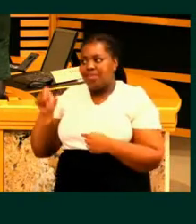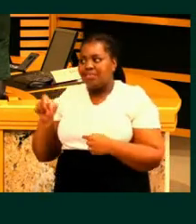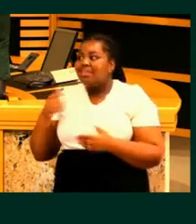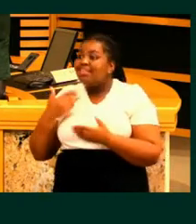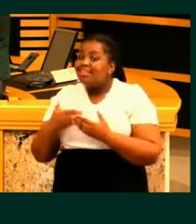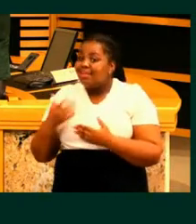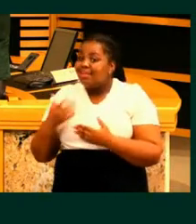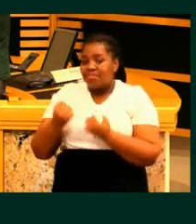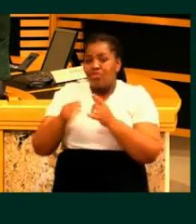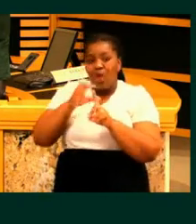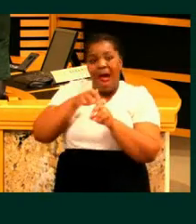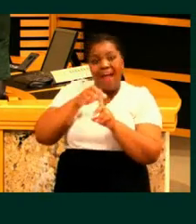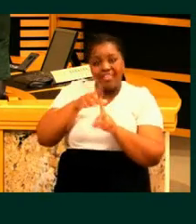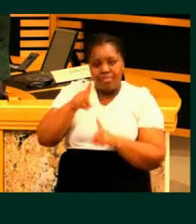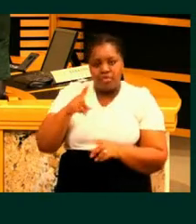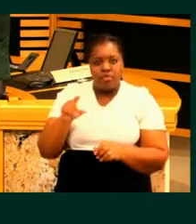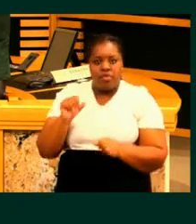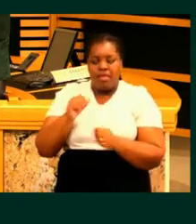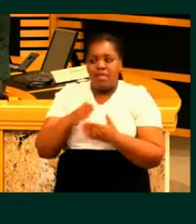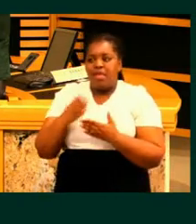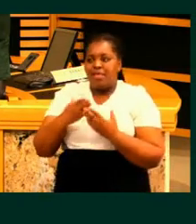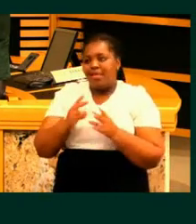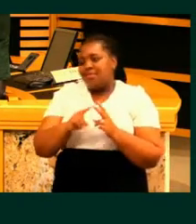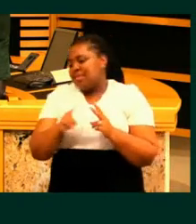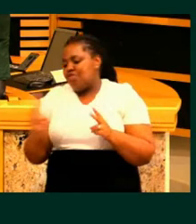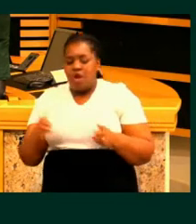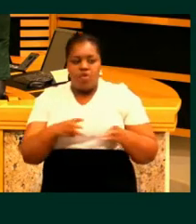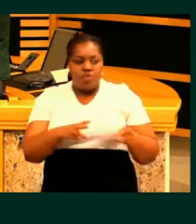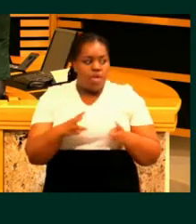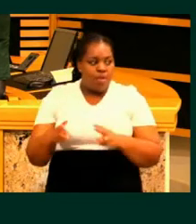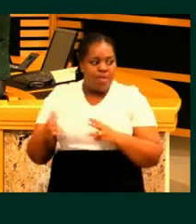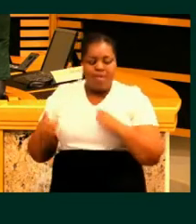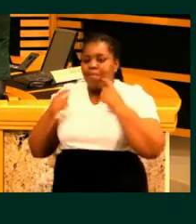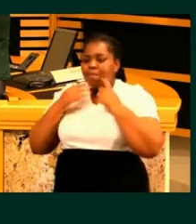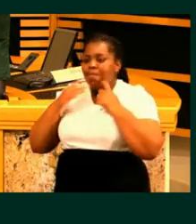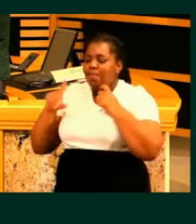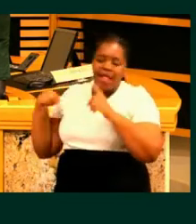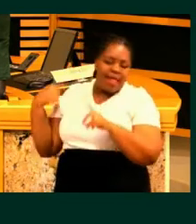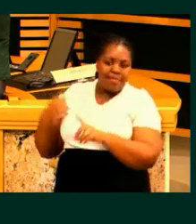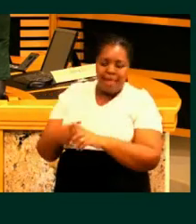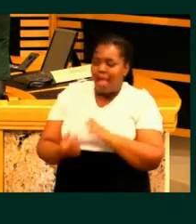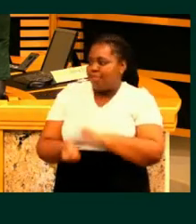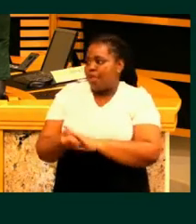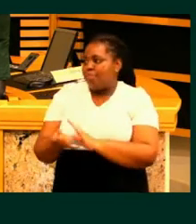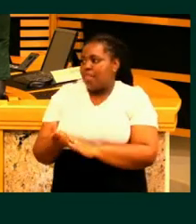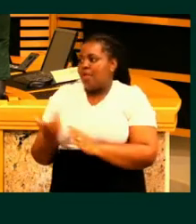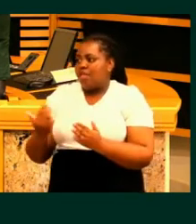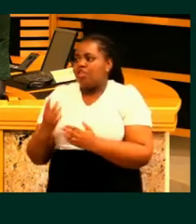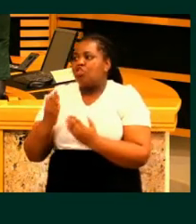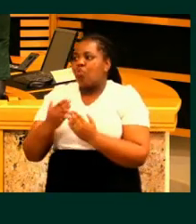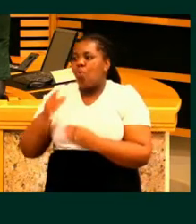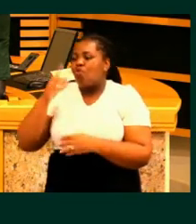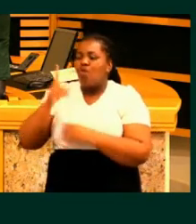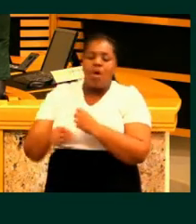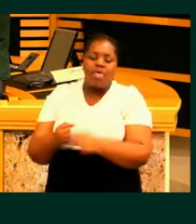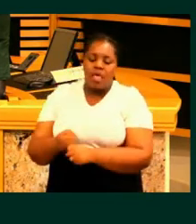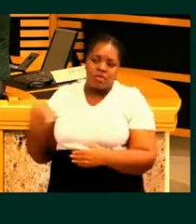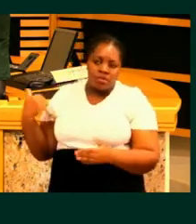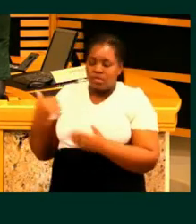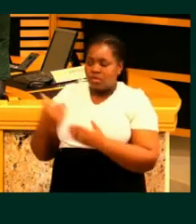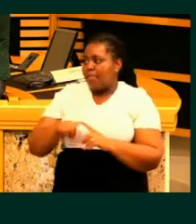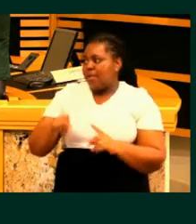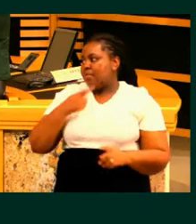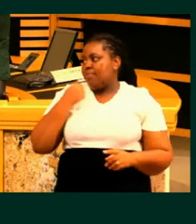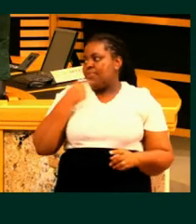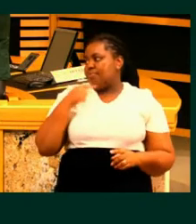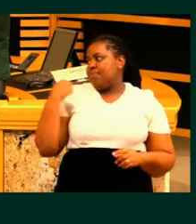take and on many different forms and it has been taking place in the schools for years but only recently has